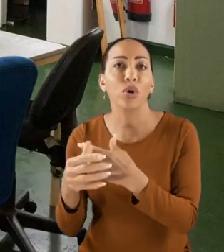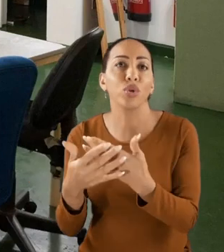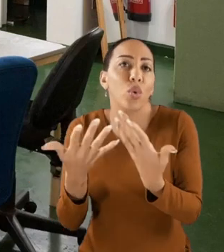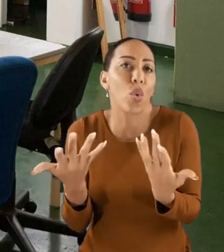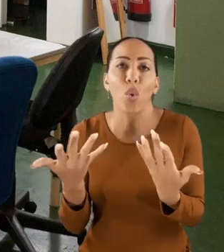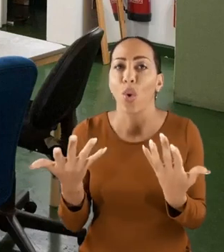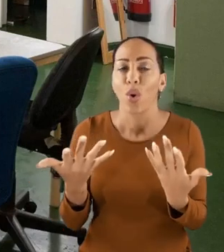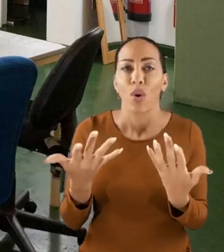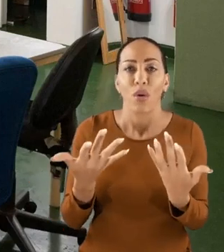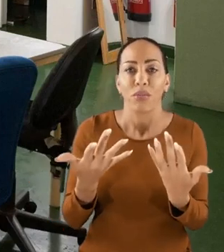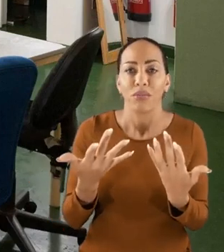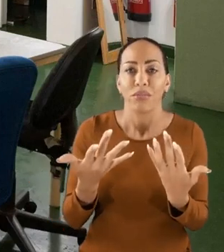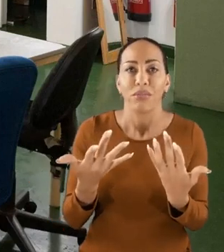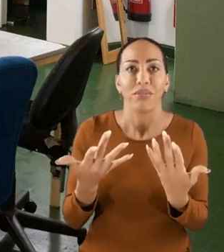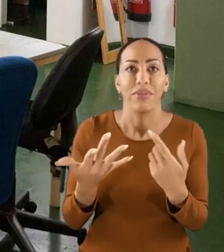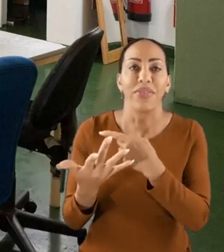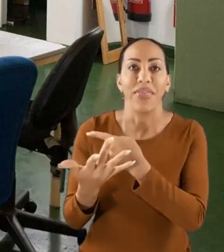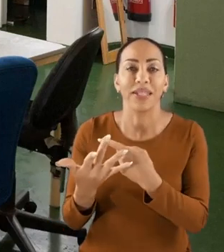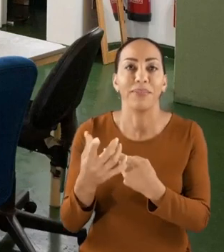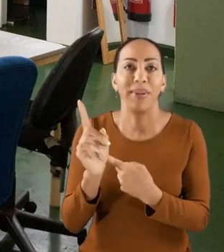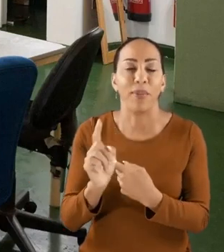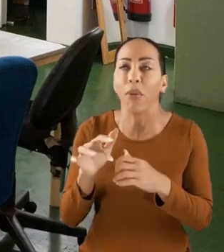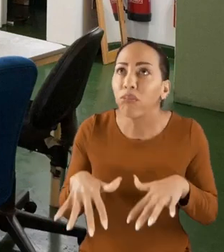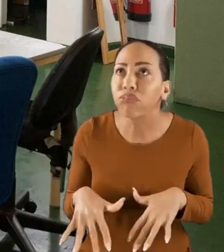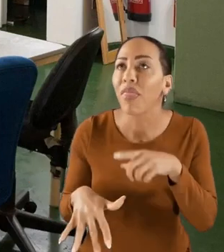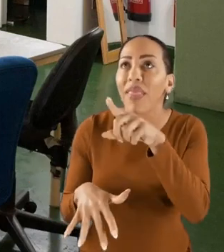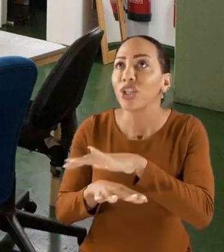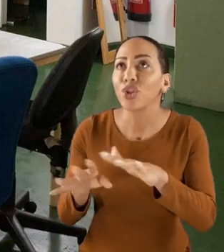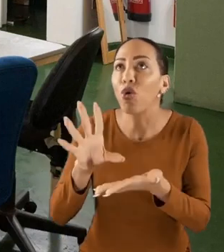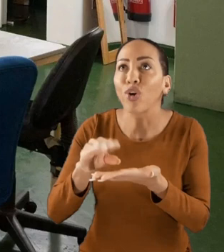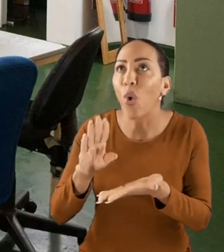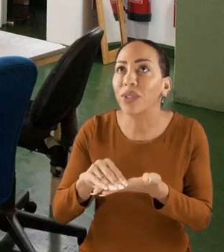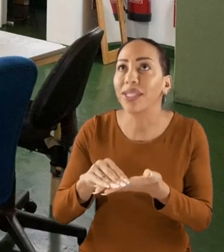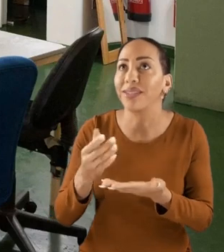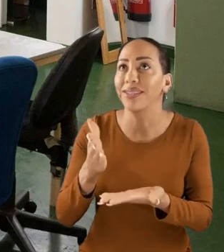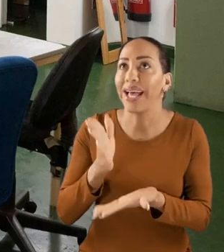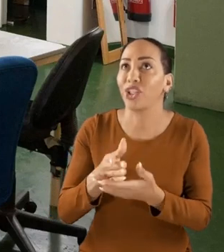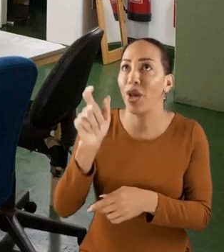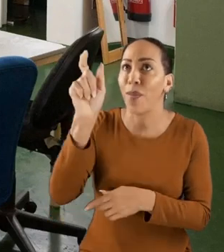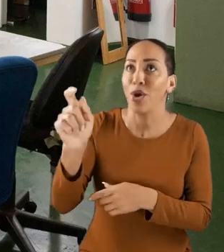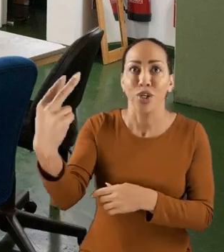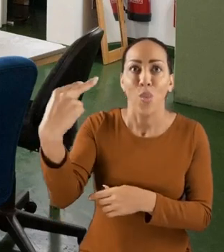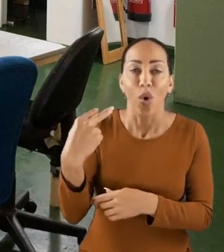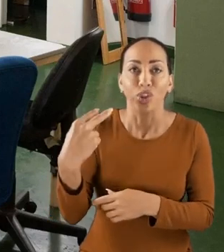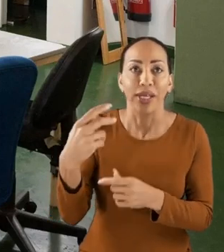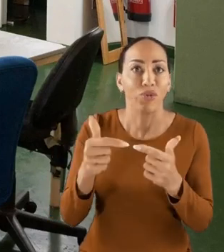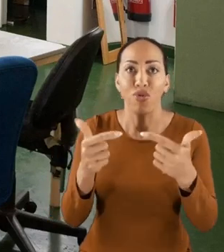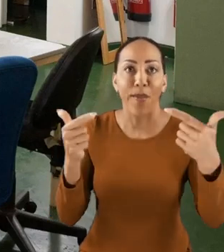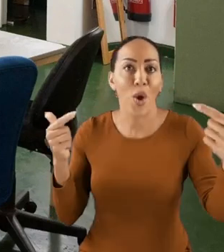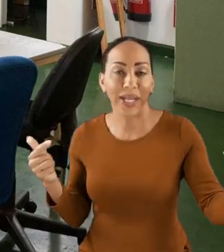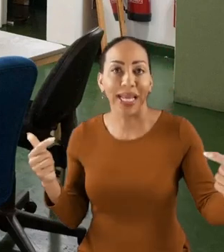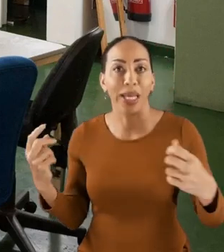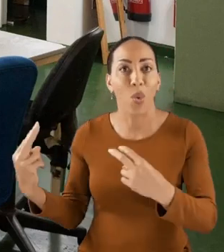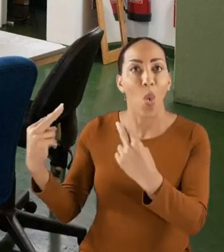question, you know, so that it's like, oh, that wasn't the video after all. I am talking to this person on the, you know, that's not